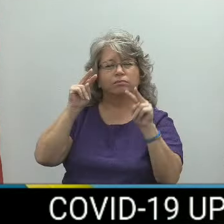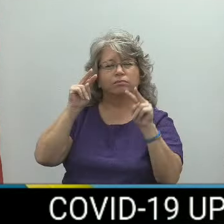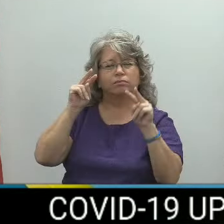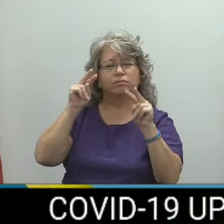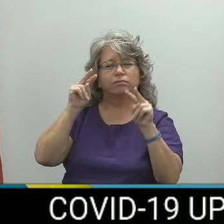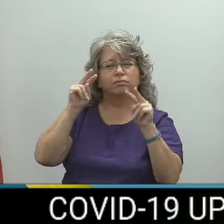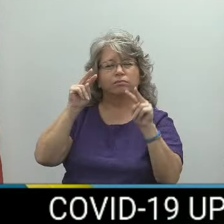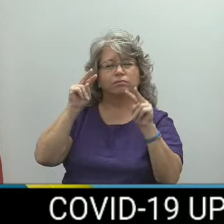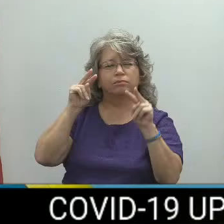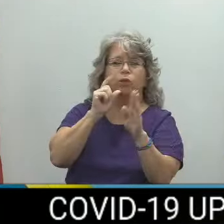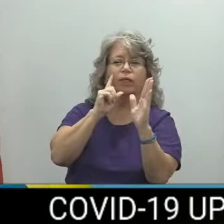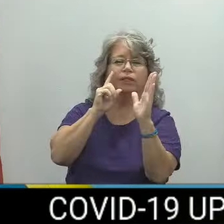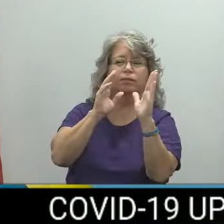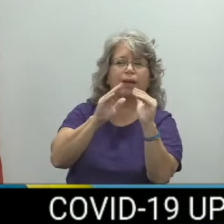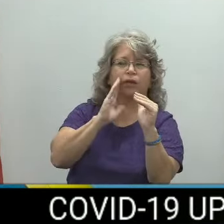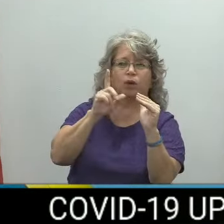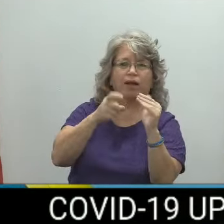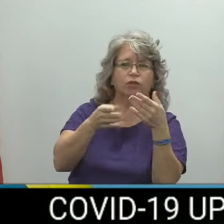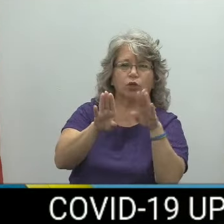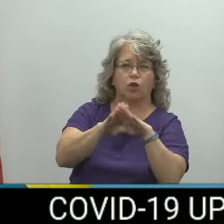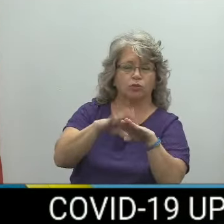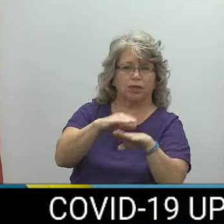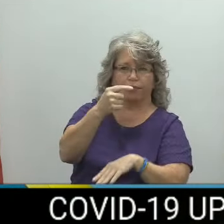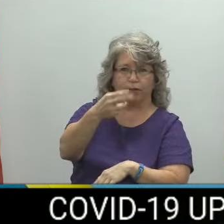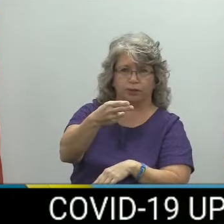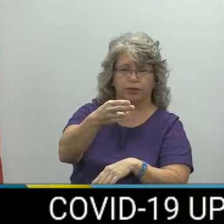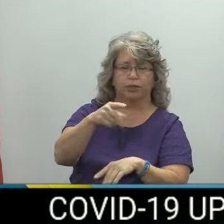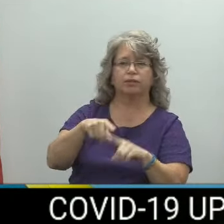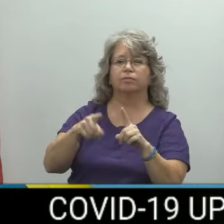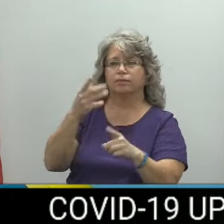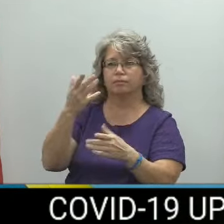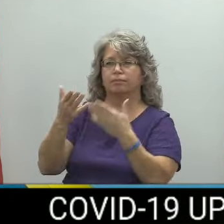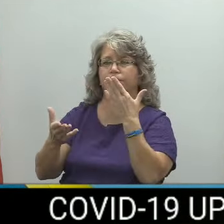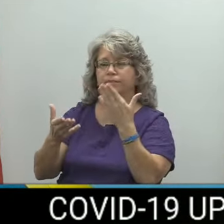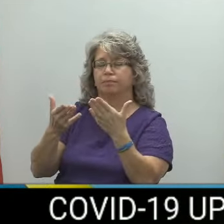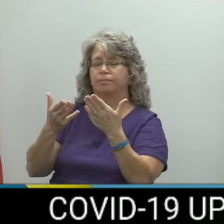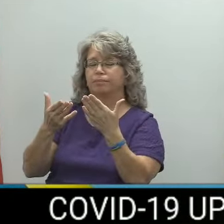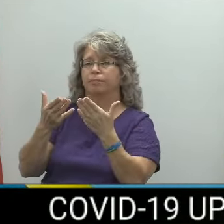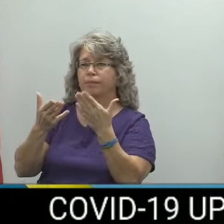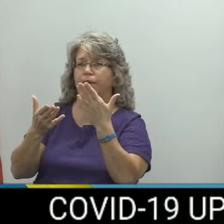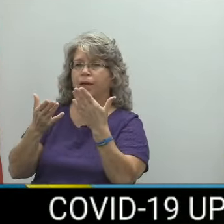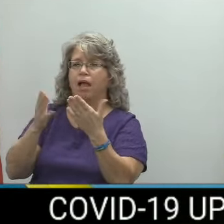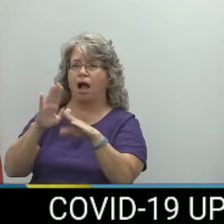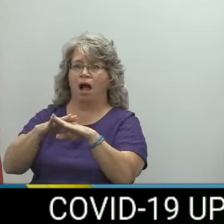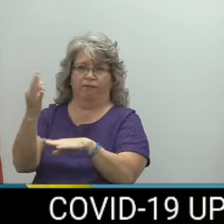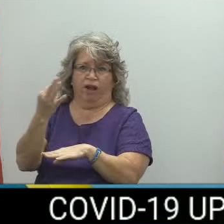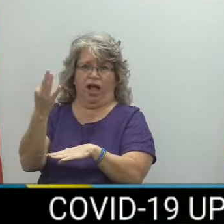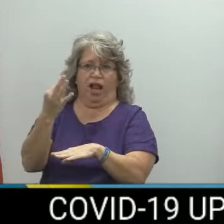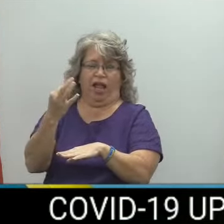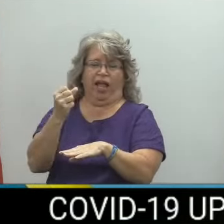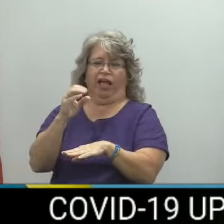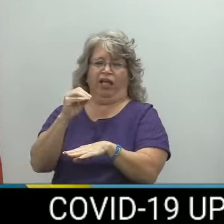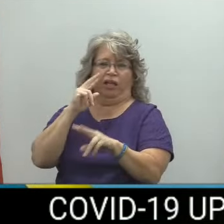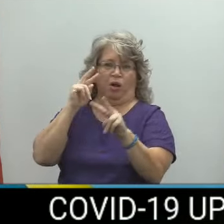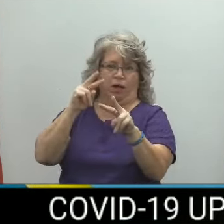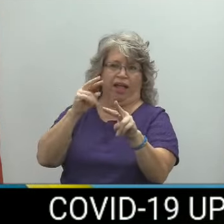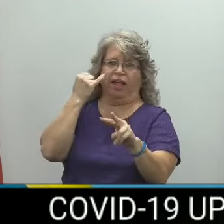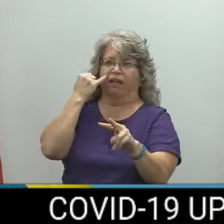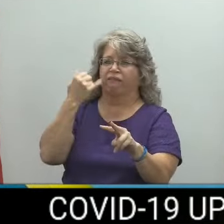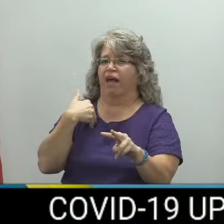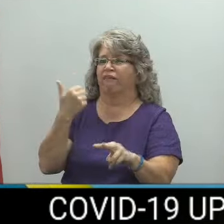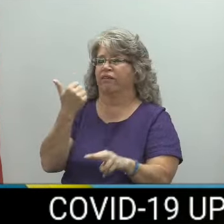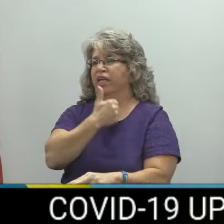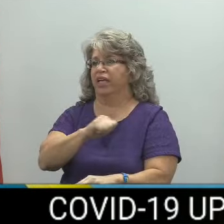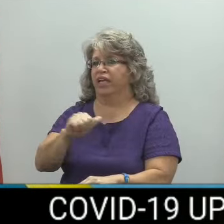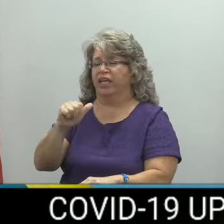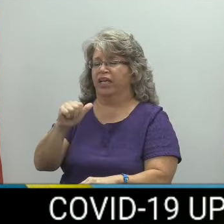any on Thursday, but there could be as well, but mainly Friday. So pay attention to that. And if you have questions for us, you're always free to